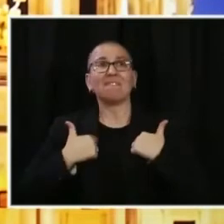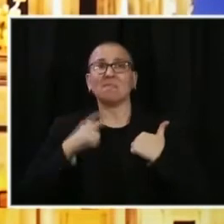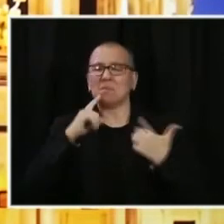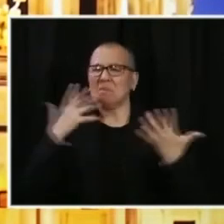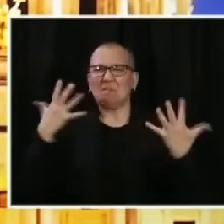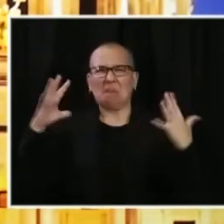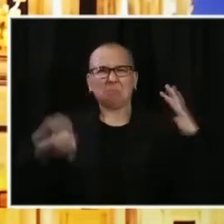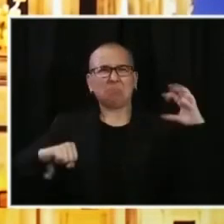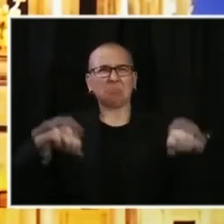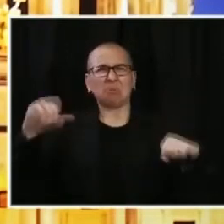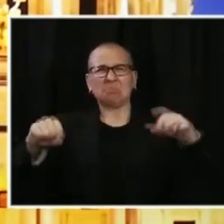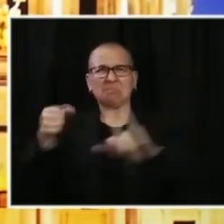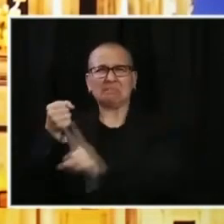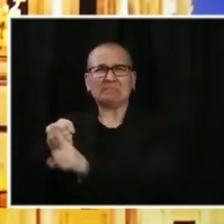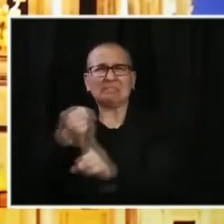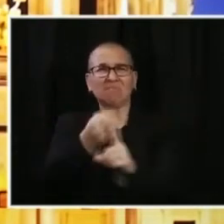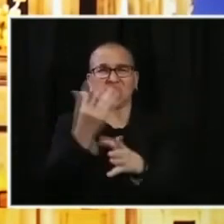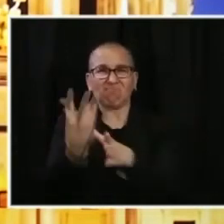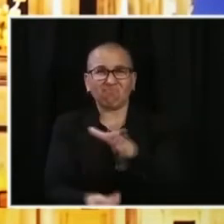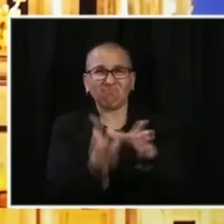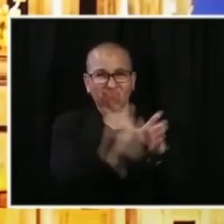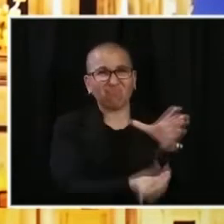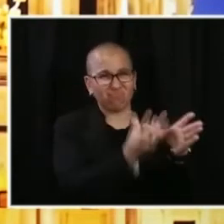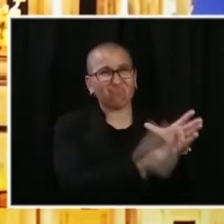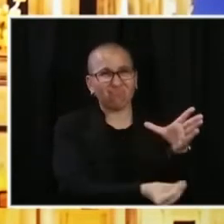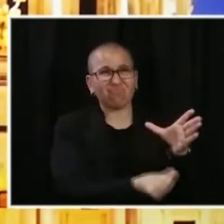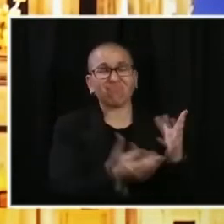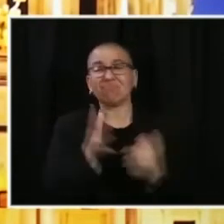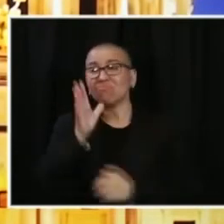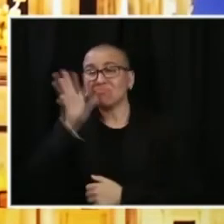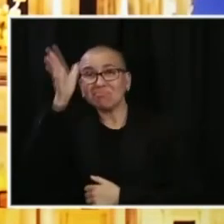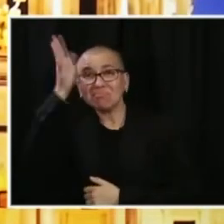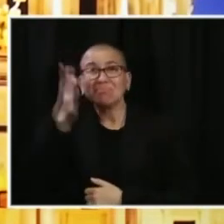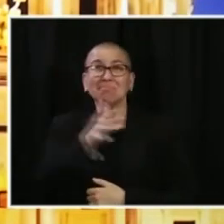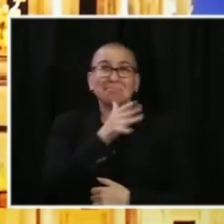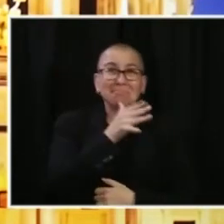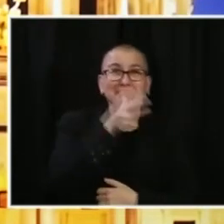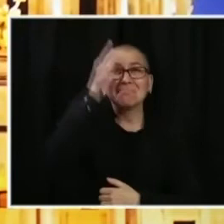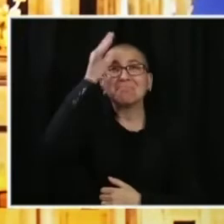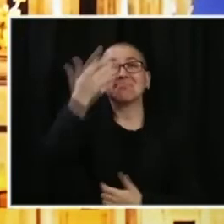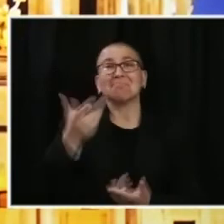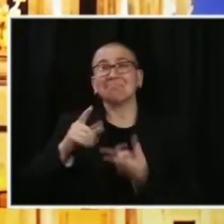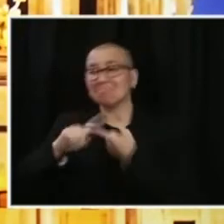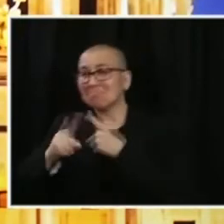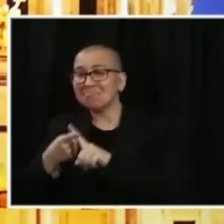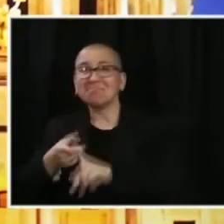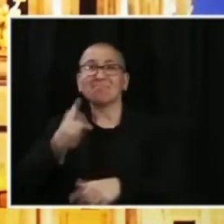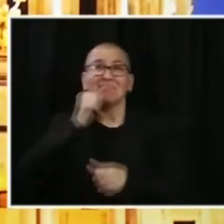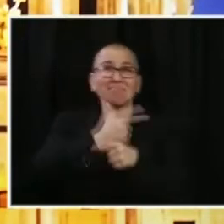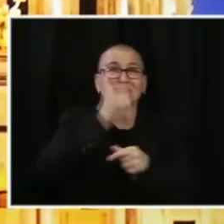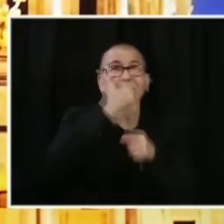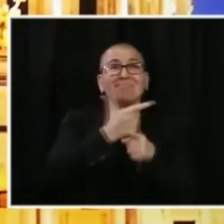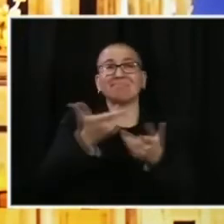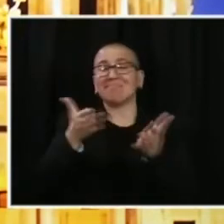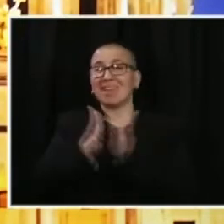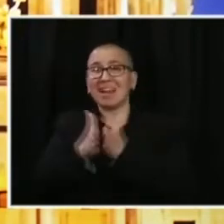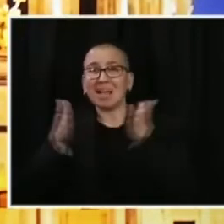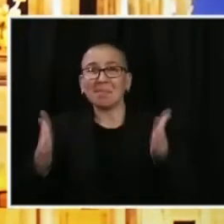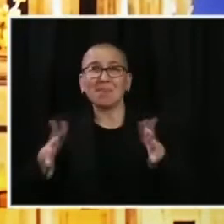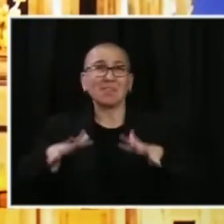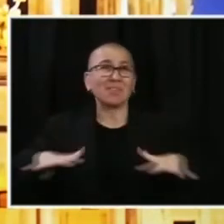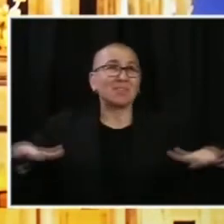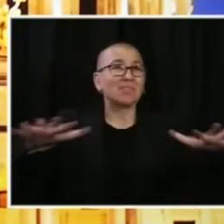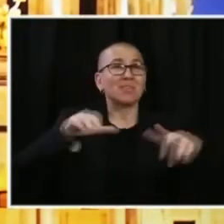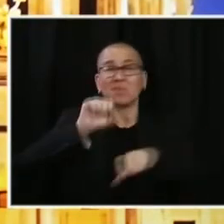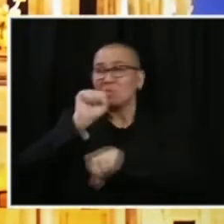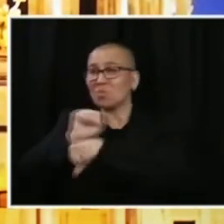town. Chato Bolling and Ditto Sien, your home in the Sotanola. But a year, Nancy, a Dutton Tai,